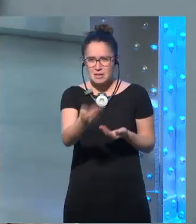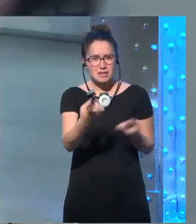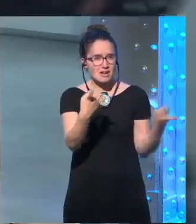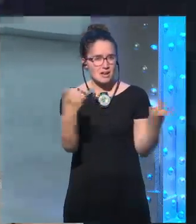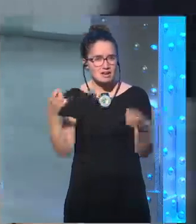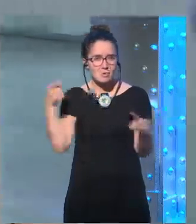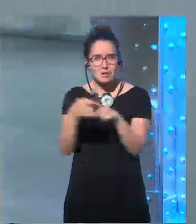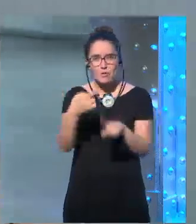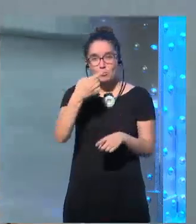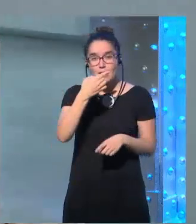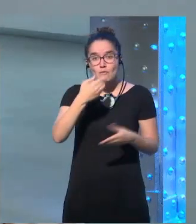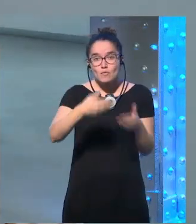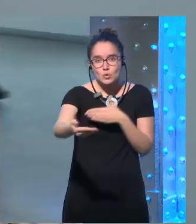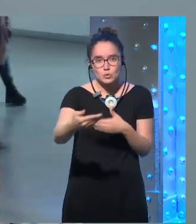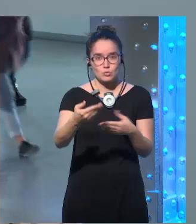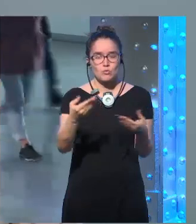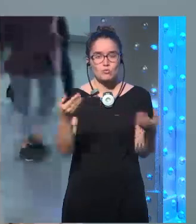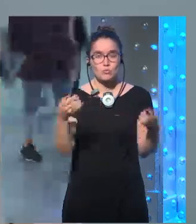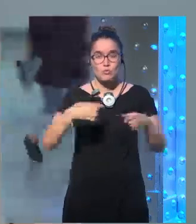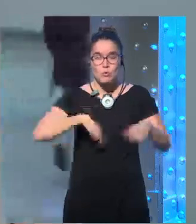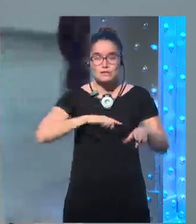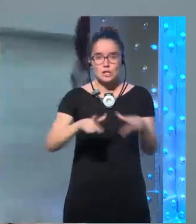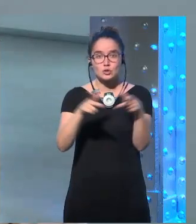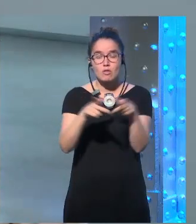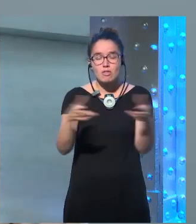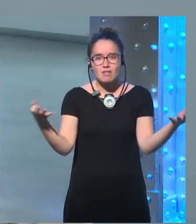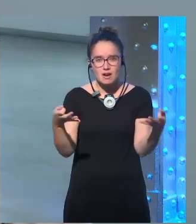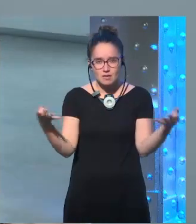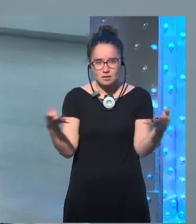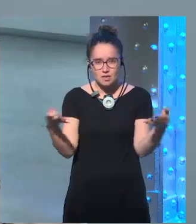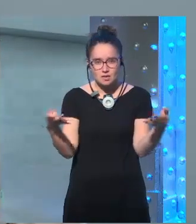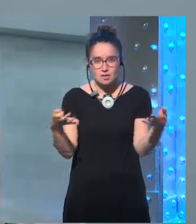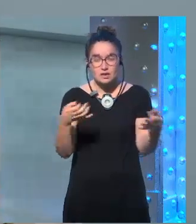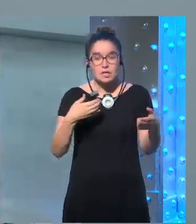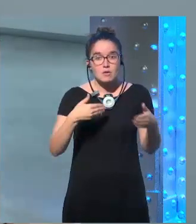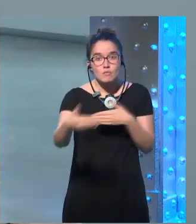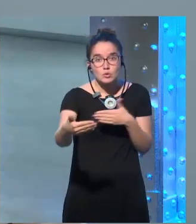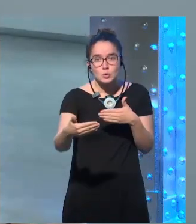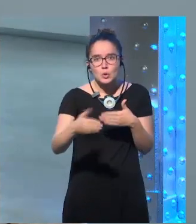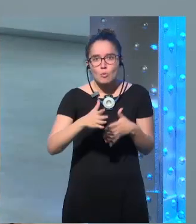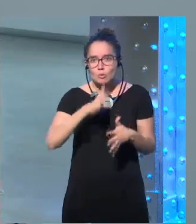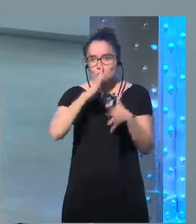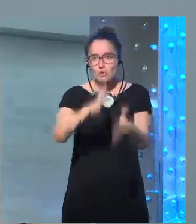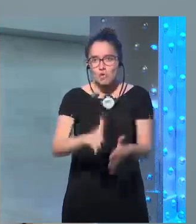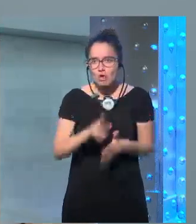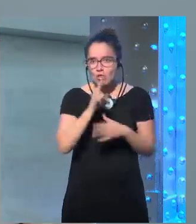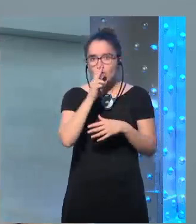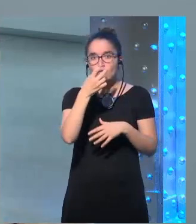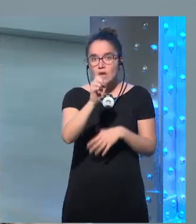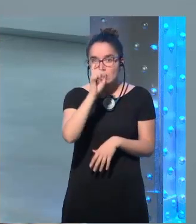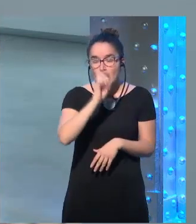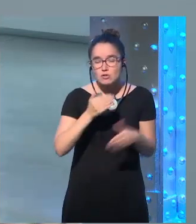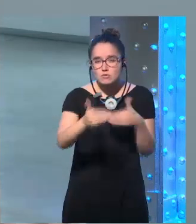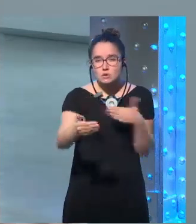helping us with these initiatives that are very much needed to know what this society is going to look like in the future and in the